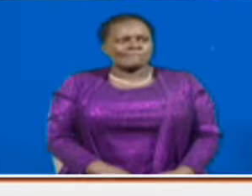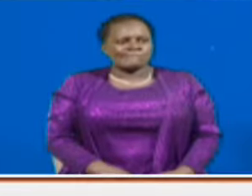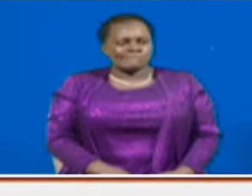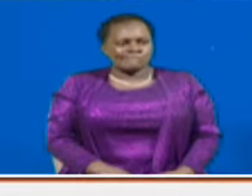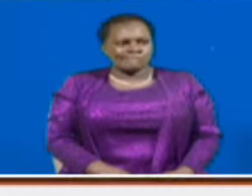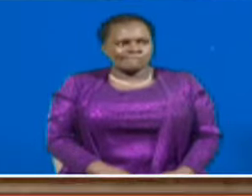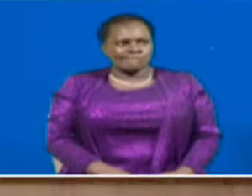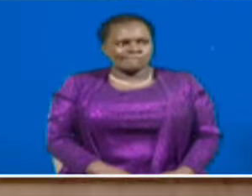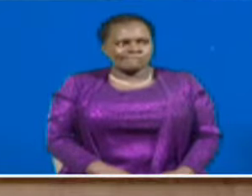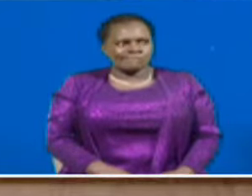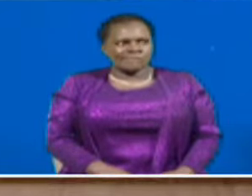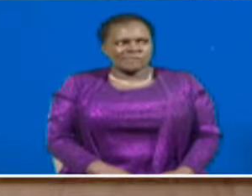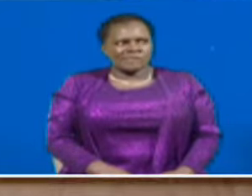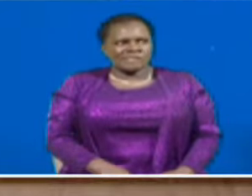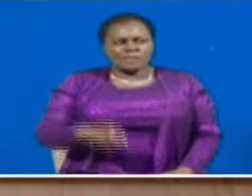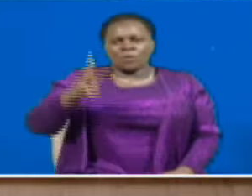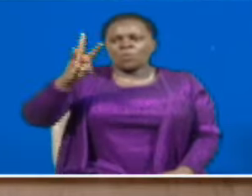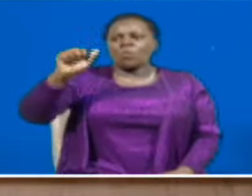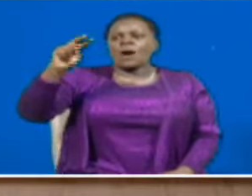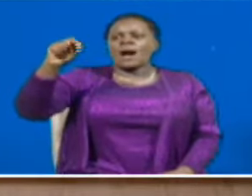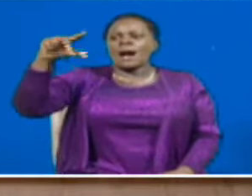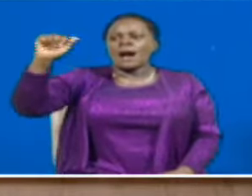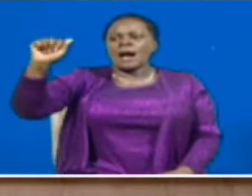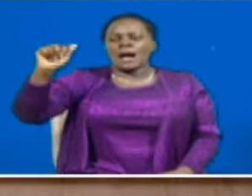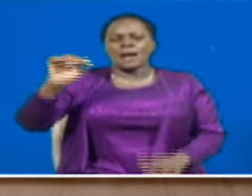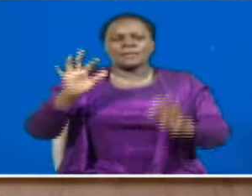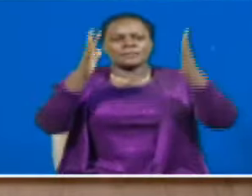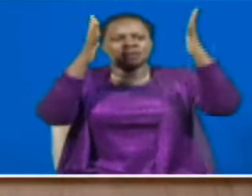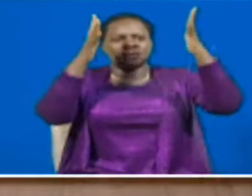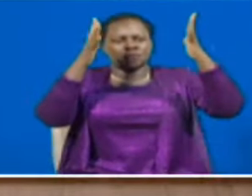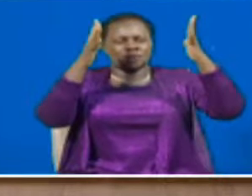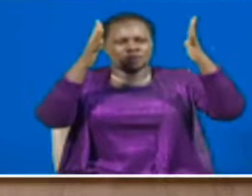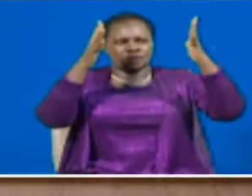The Wanga Kingdom has celebrated its millennium commemorations alongside